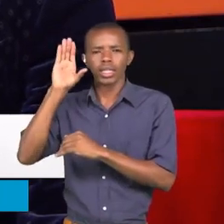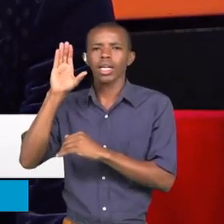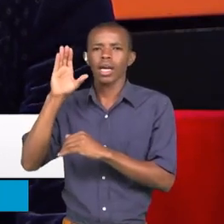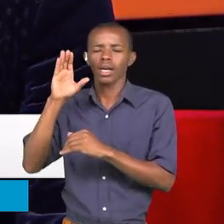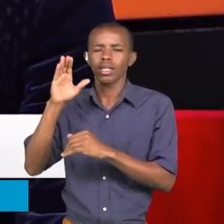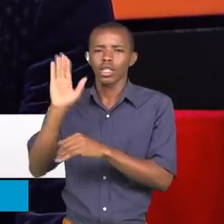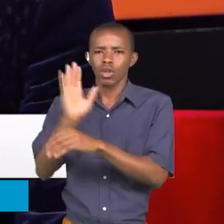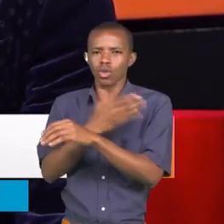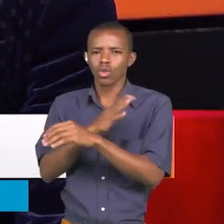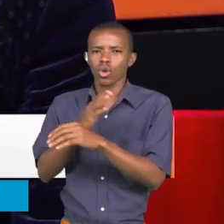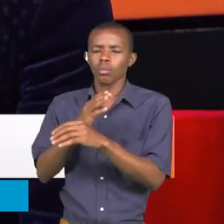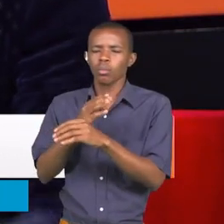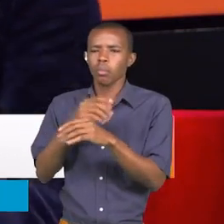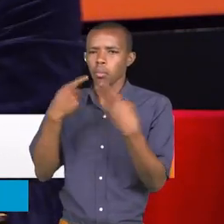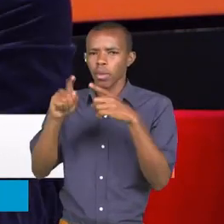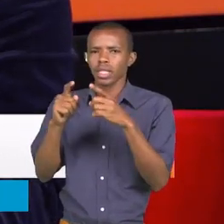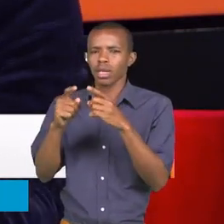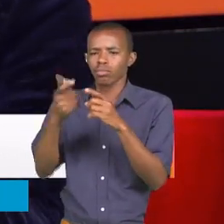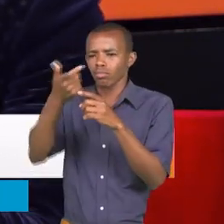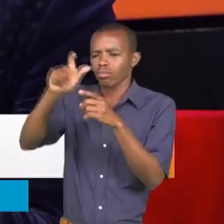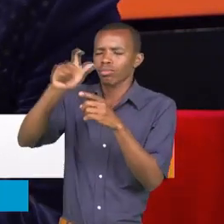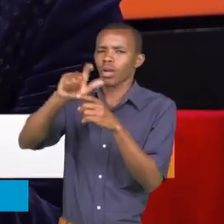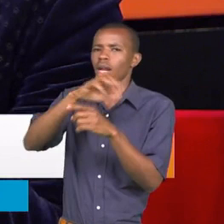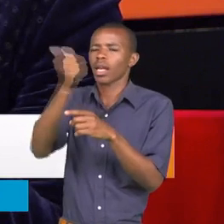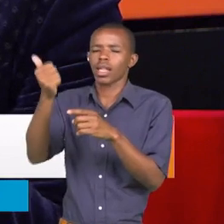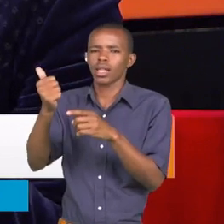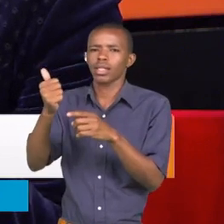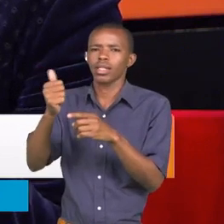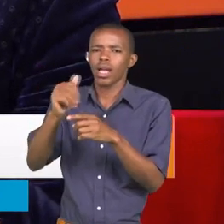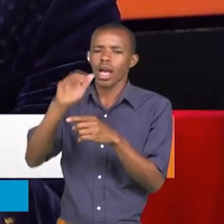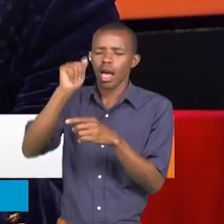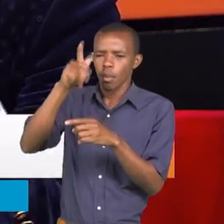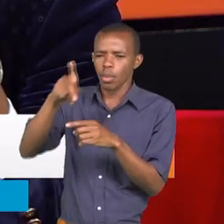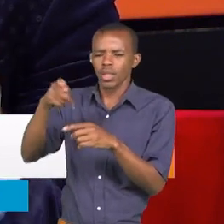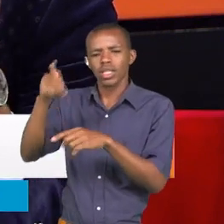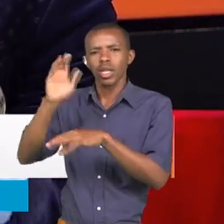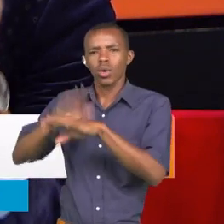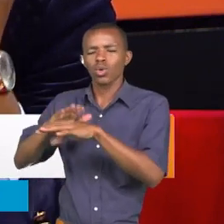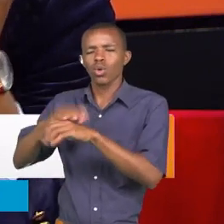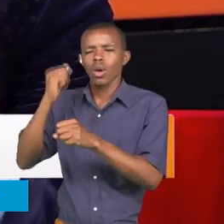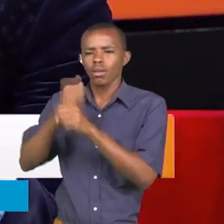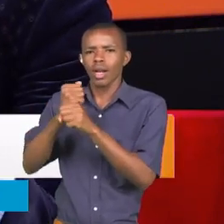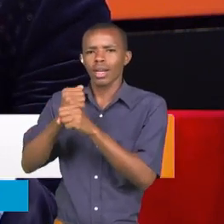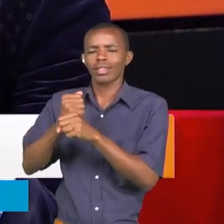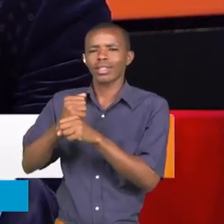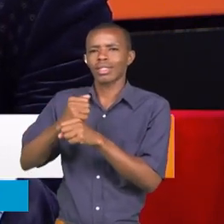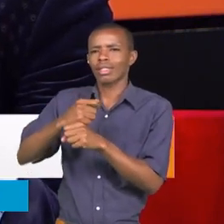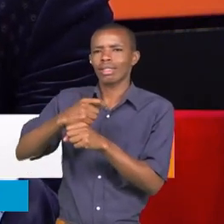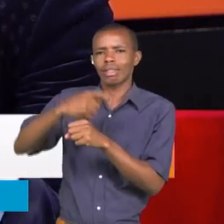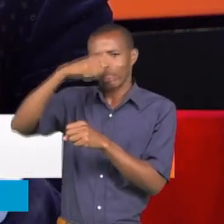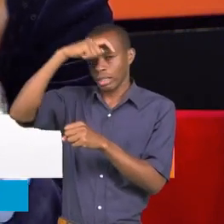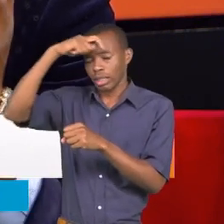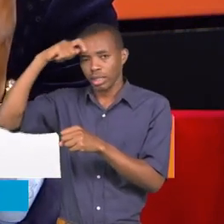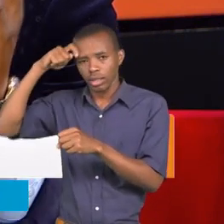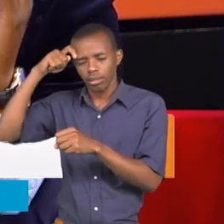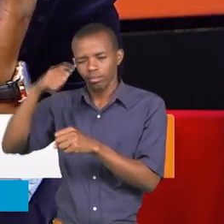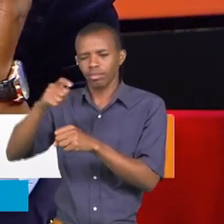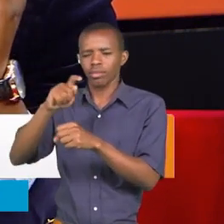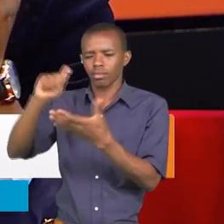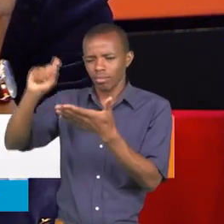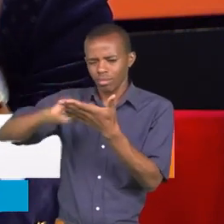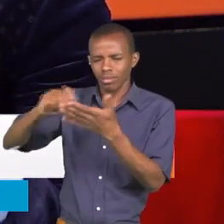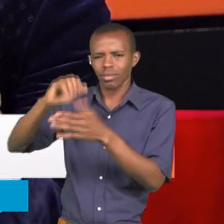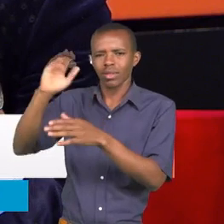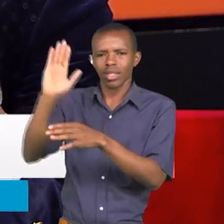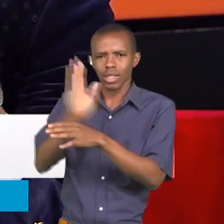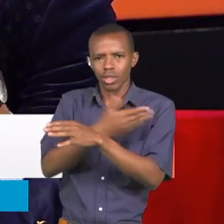in a different version. Is that fair? Because is it fair? Like, you've worked so hard day and night to write this song, to